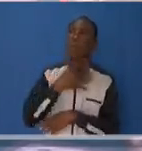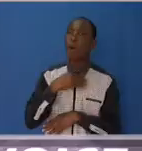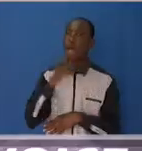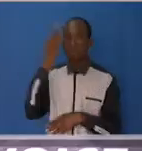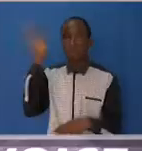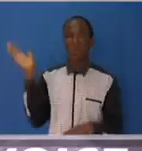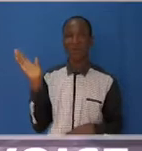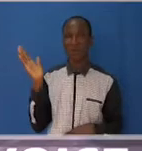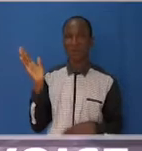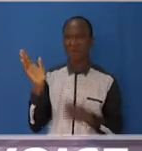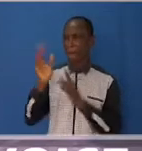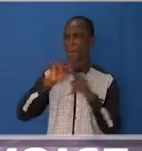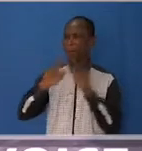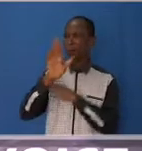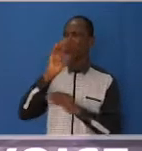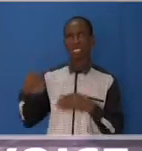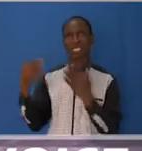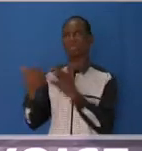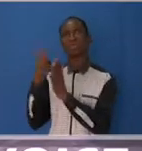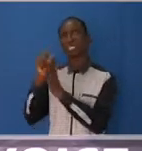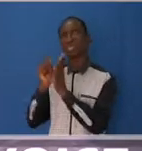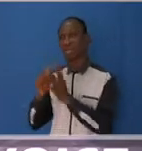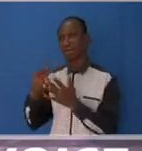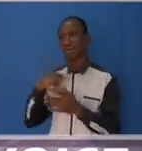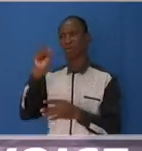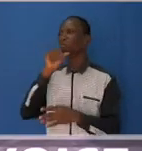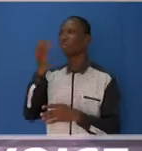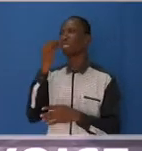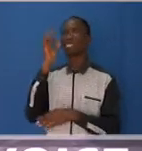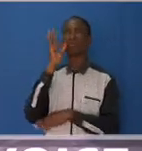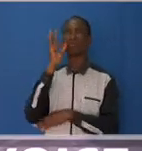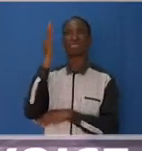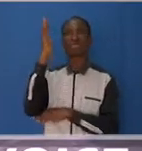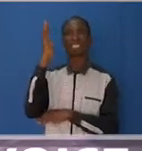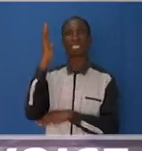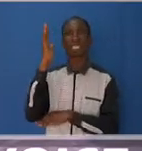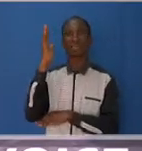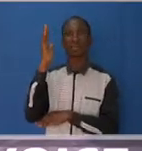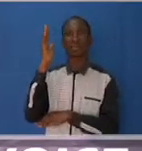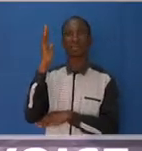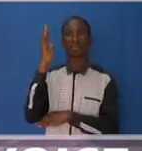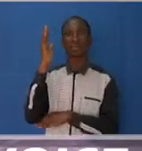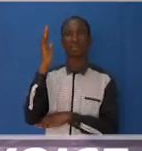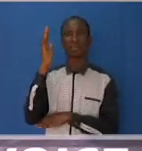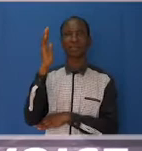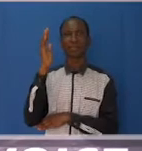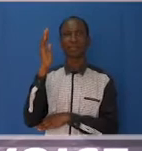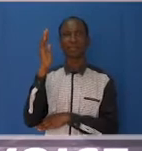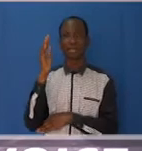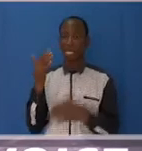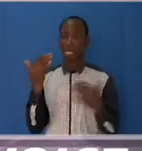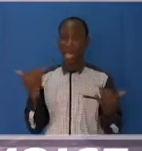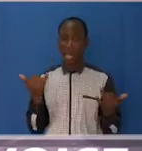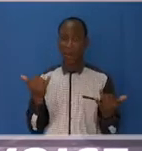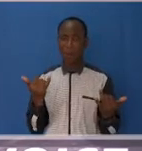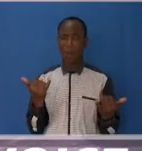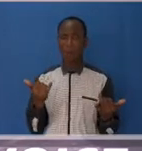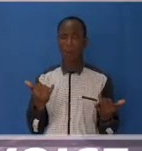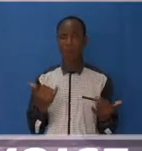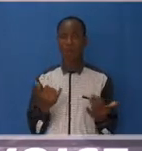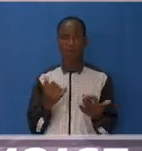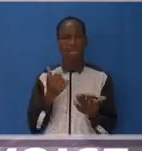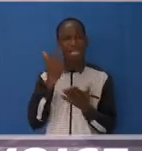ye ahamuno da bi ye hunda e wo bible m nanso enka maye ne nehum de ye nya firi sai sam ni nyina ho